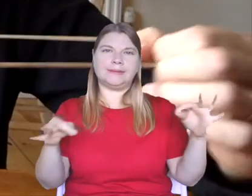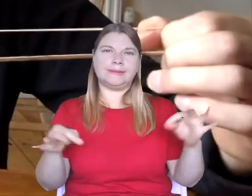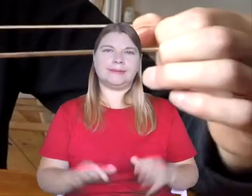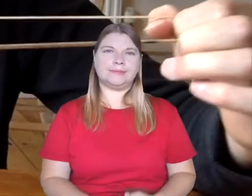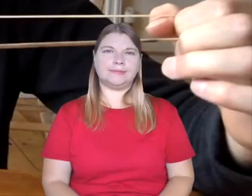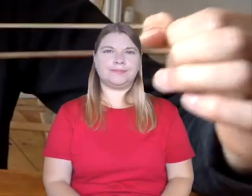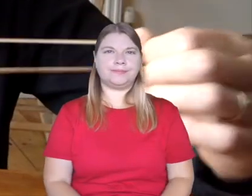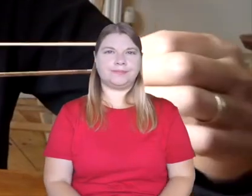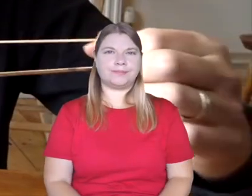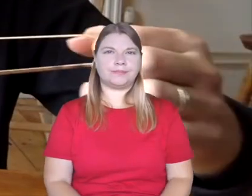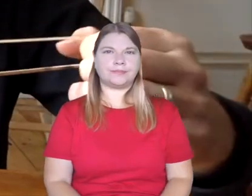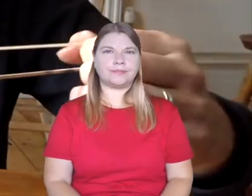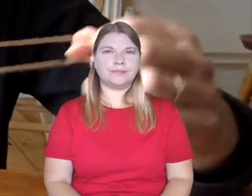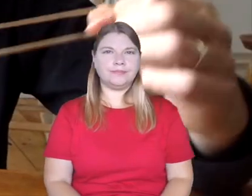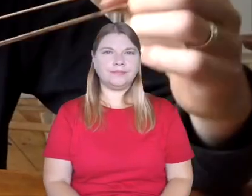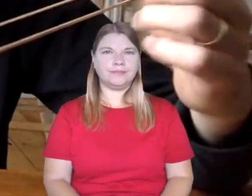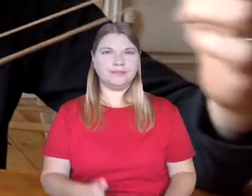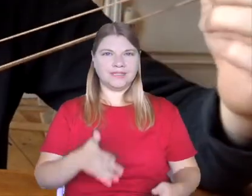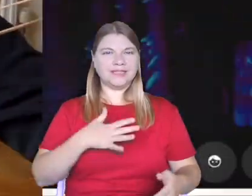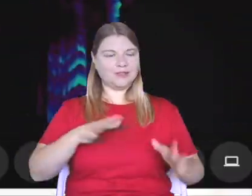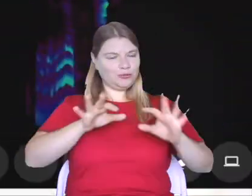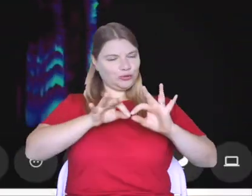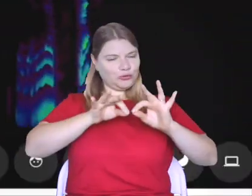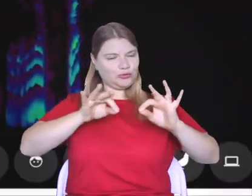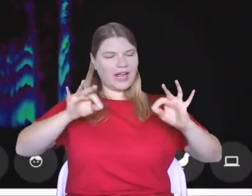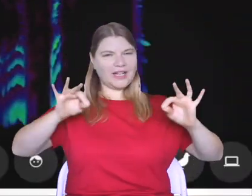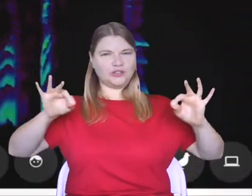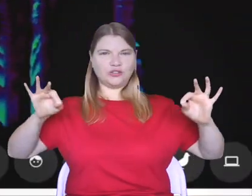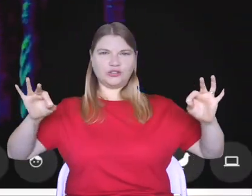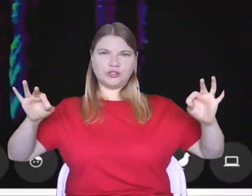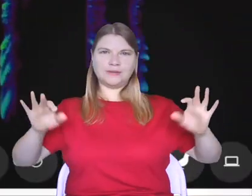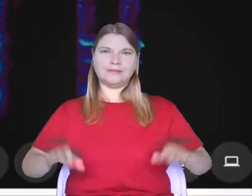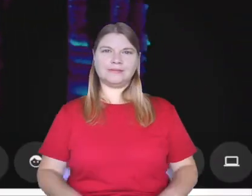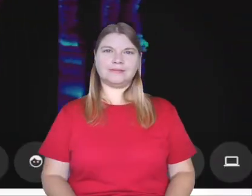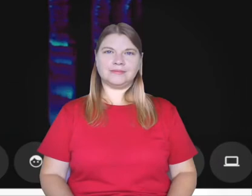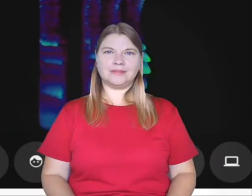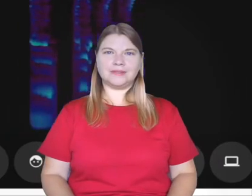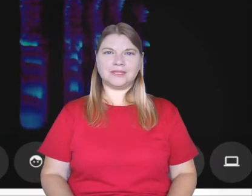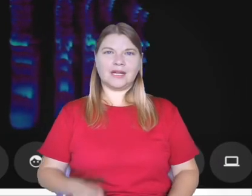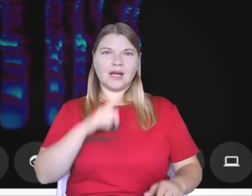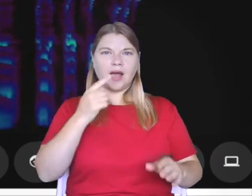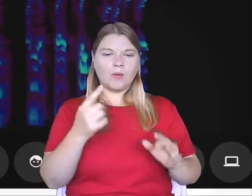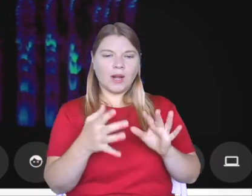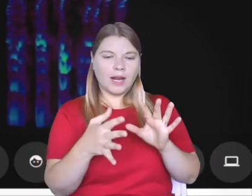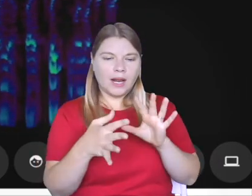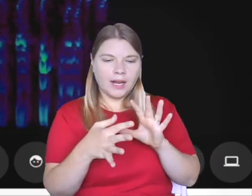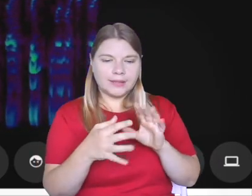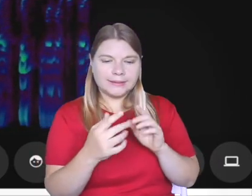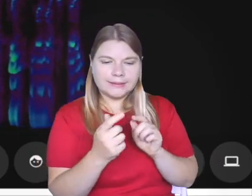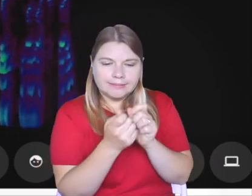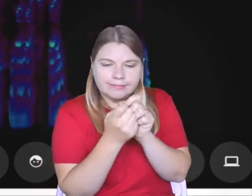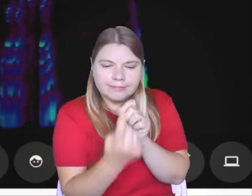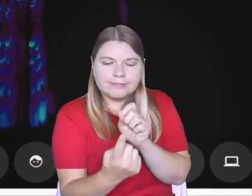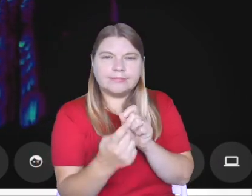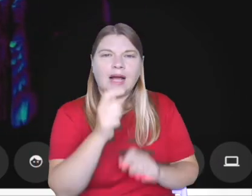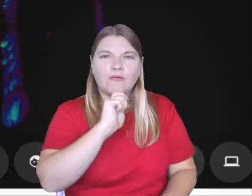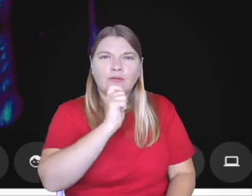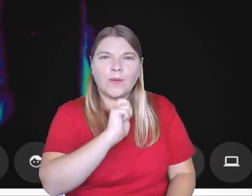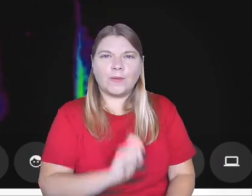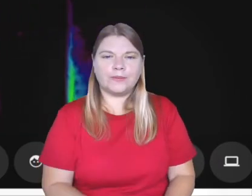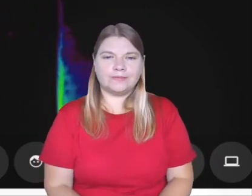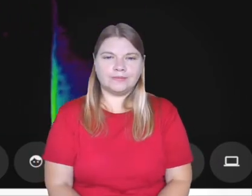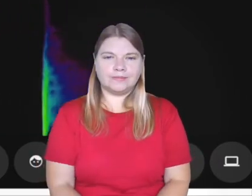band. It needs a nice stretch, and I'm going to play it close to my microphone.